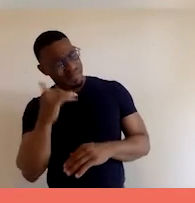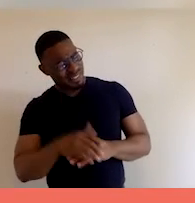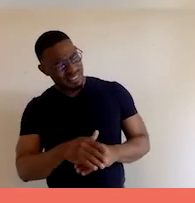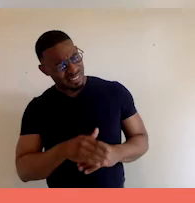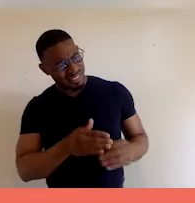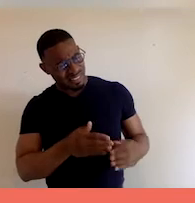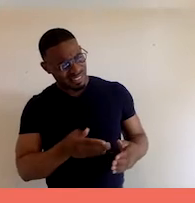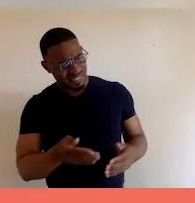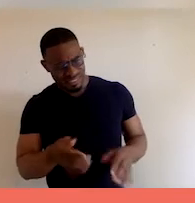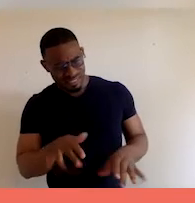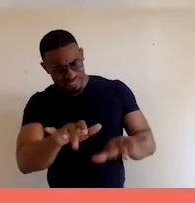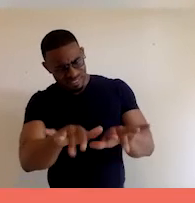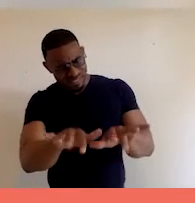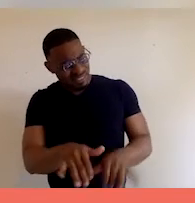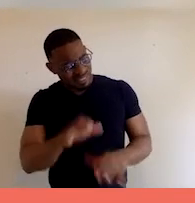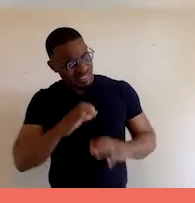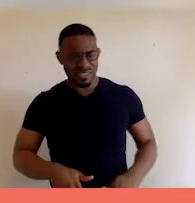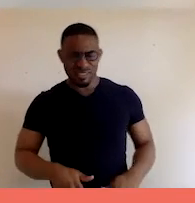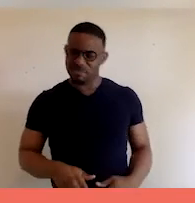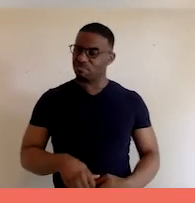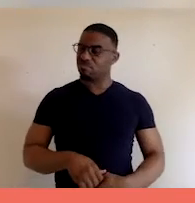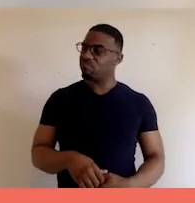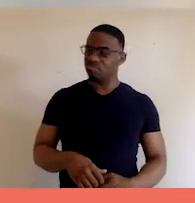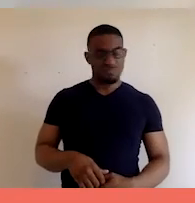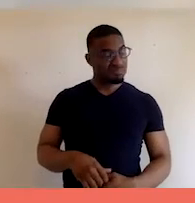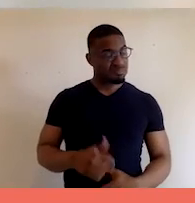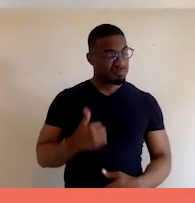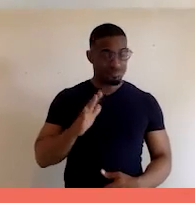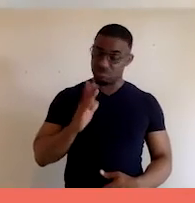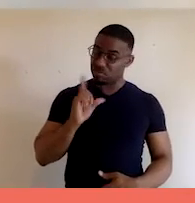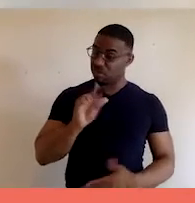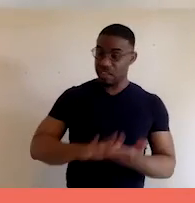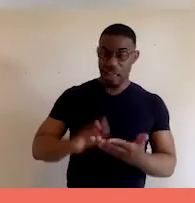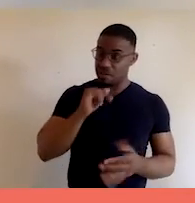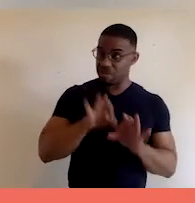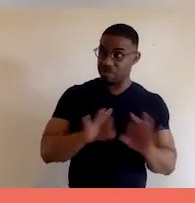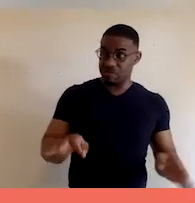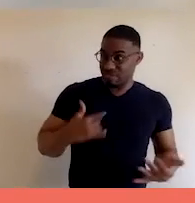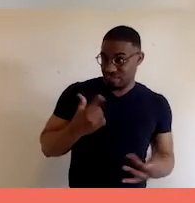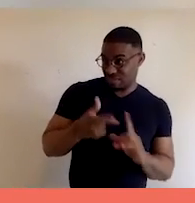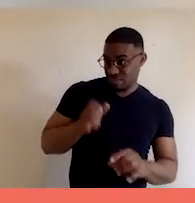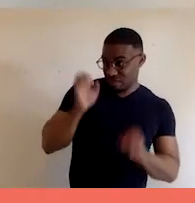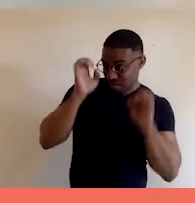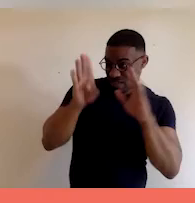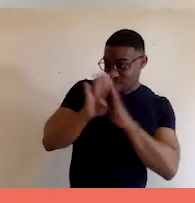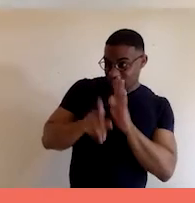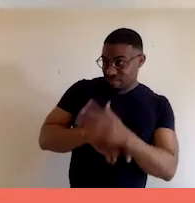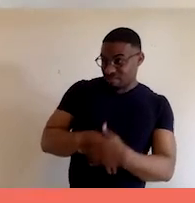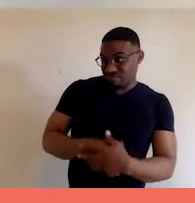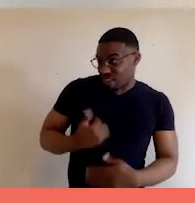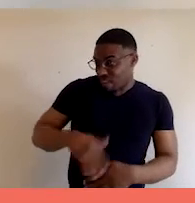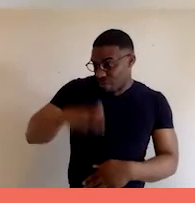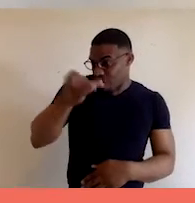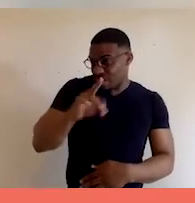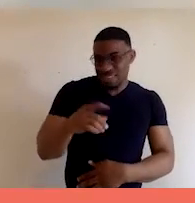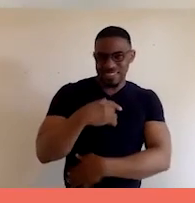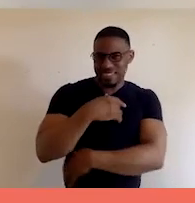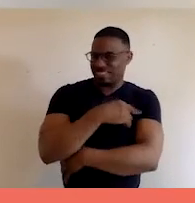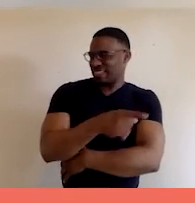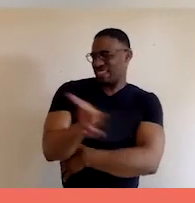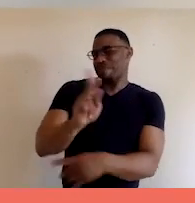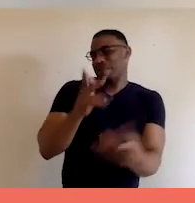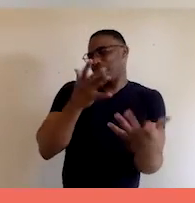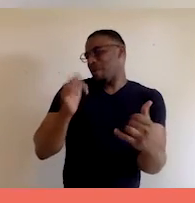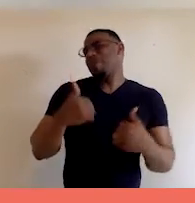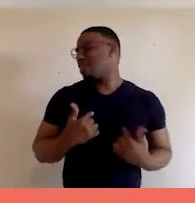up customers. And I say, you know, I never went to college. I don't have a degree. I don't come from an educational background. I grew up in the hood. These people